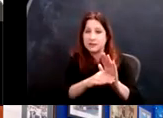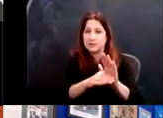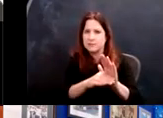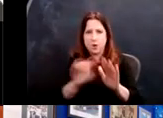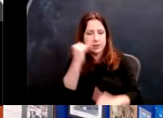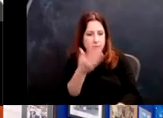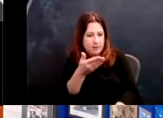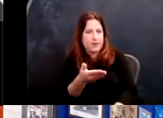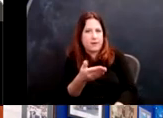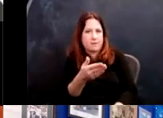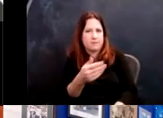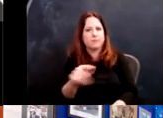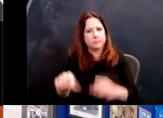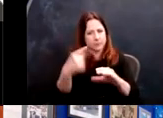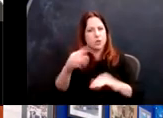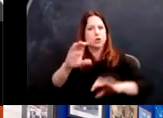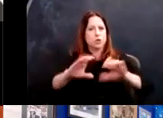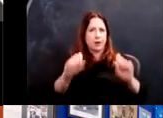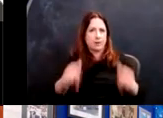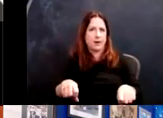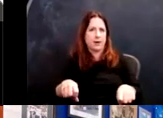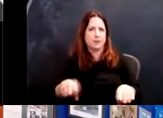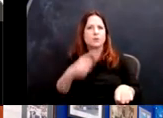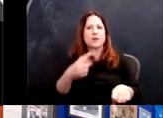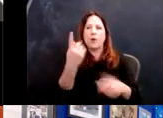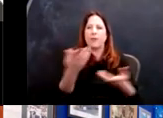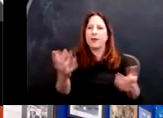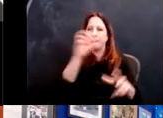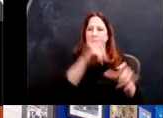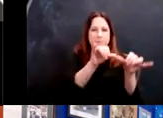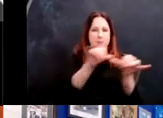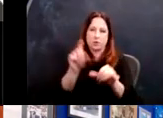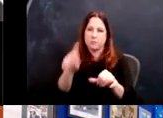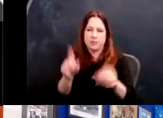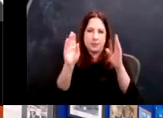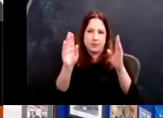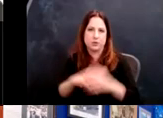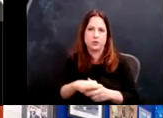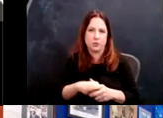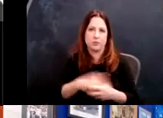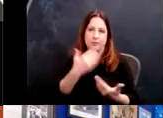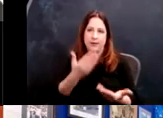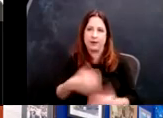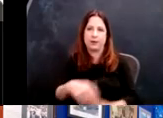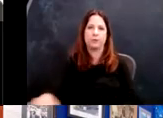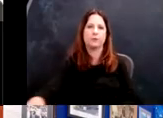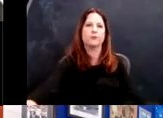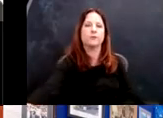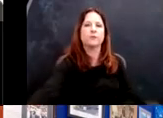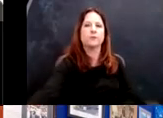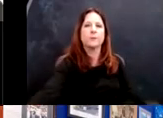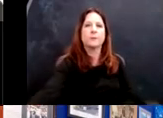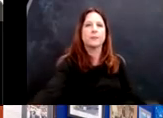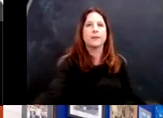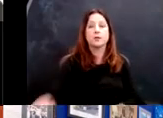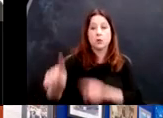the chat or by emailing us and saying, this is a dimension we are not measuring and we really need to, that would be great. And then